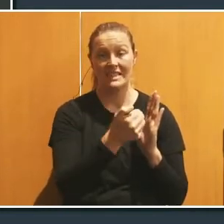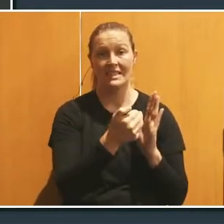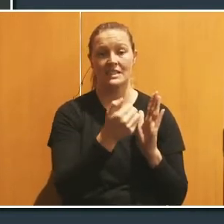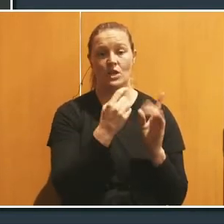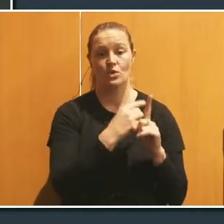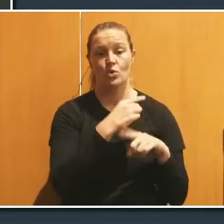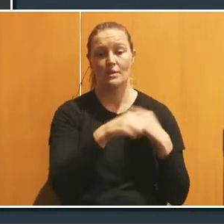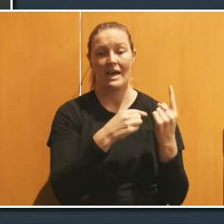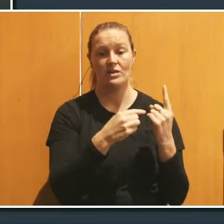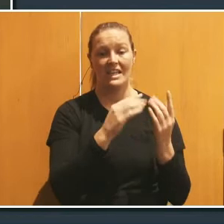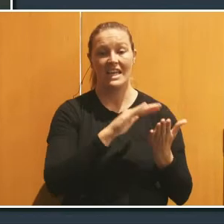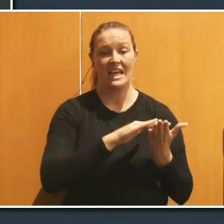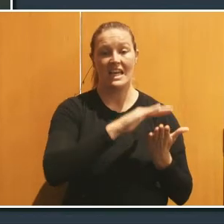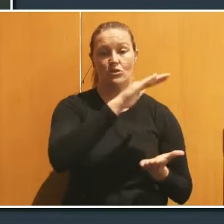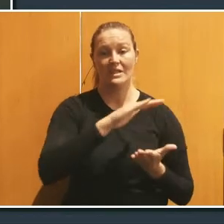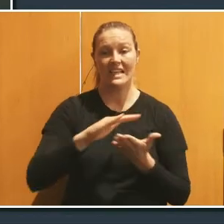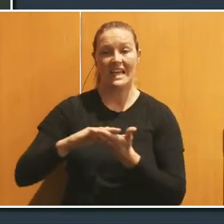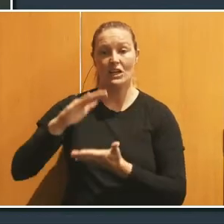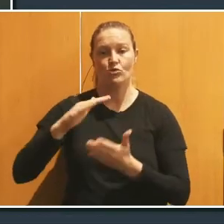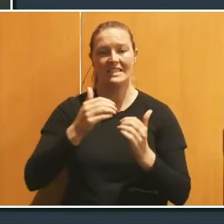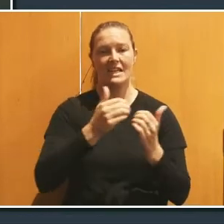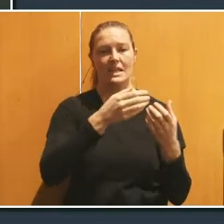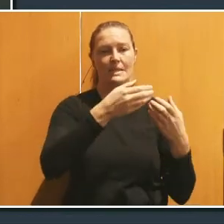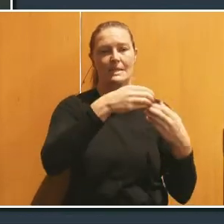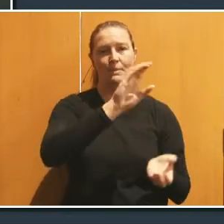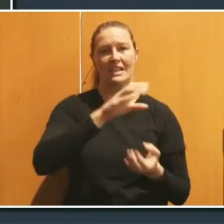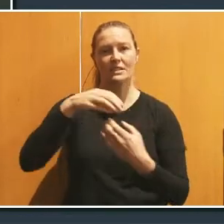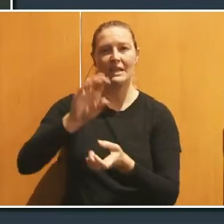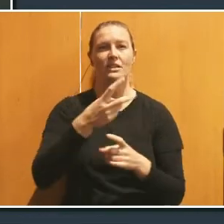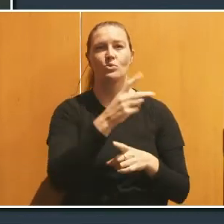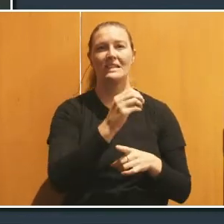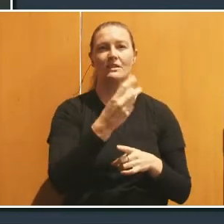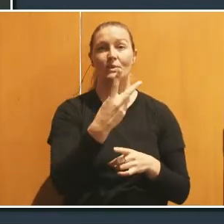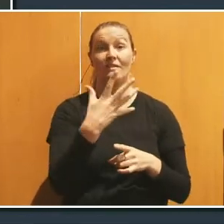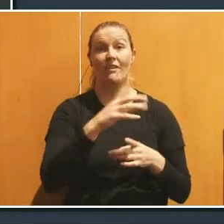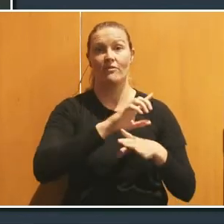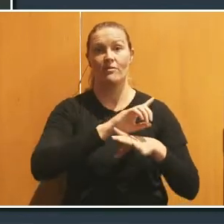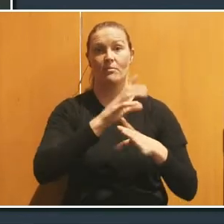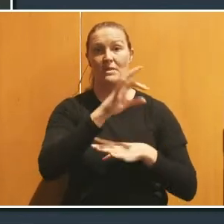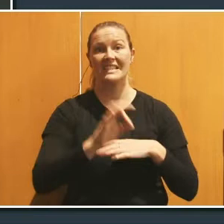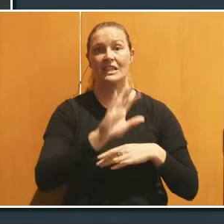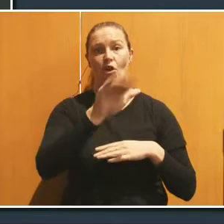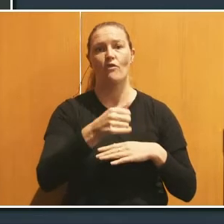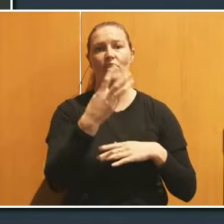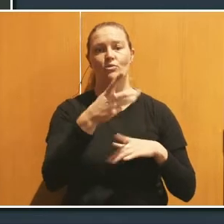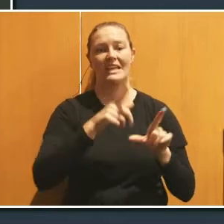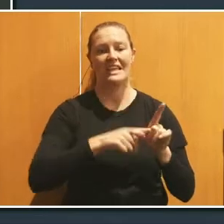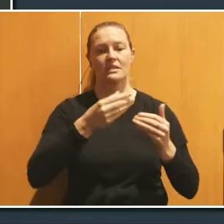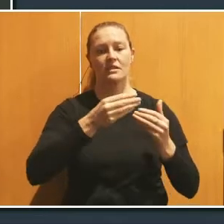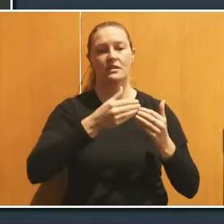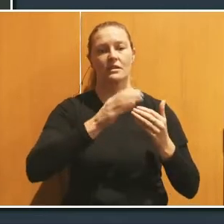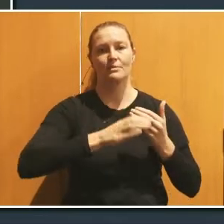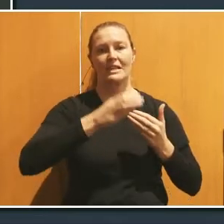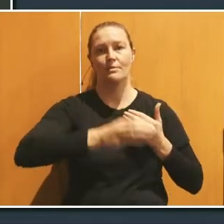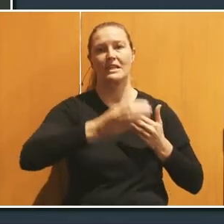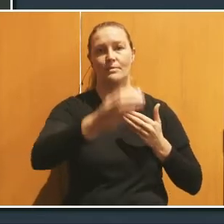splitting increases in rates up to 25% over 3 years. So in effect, that